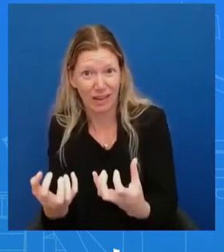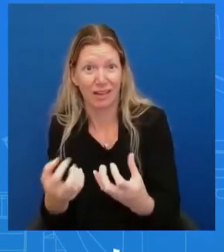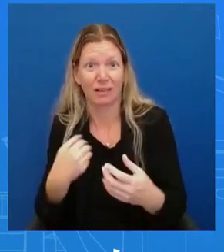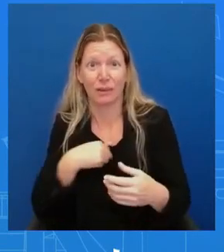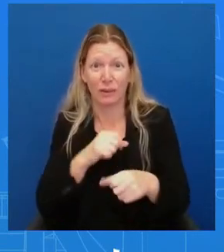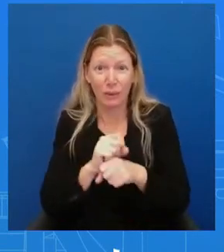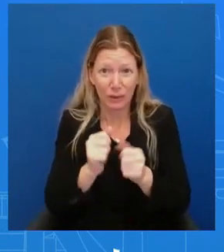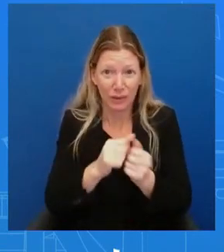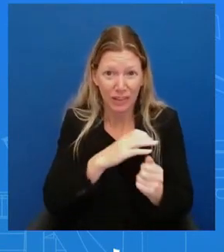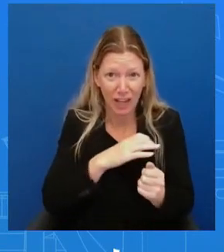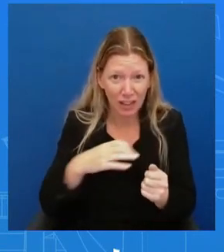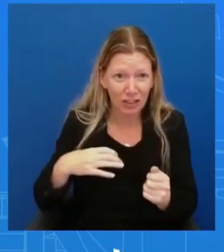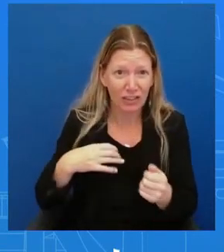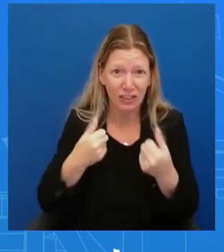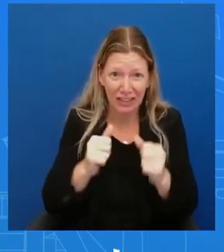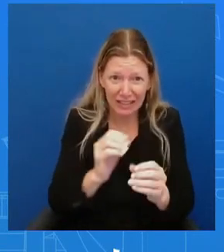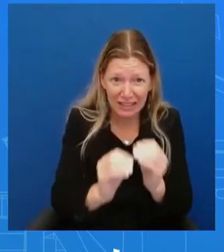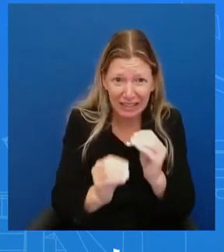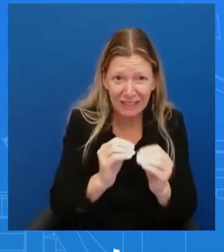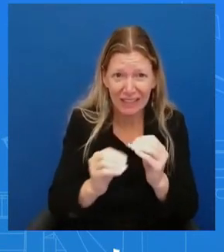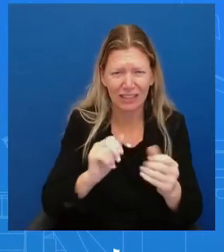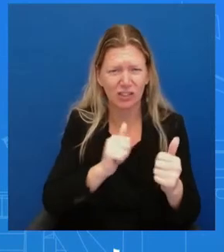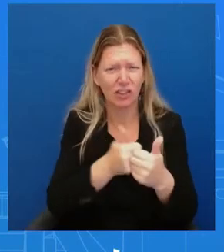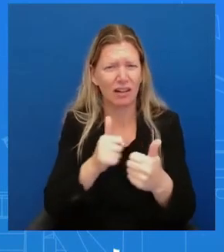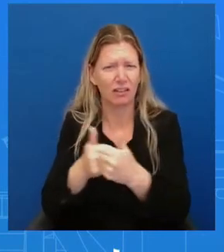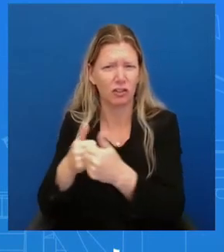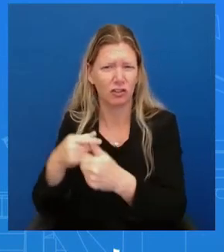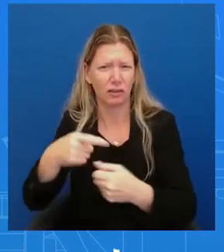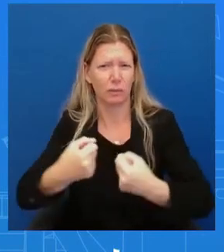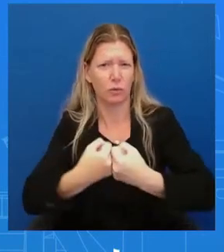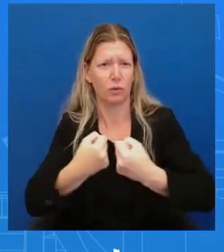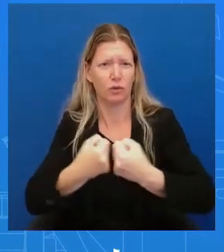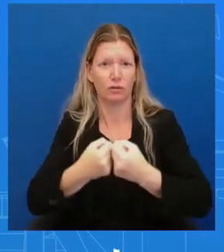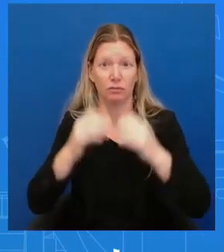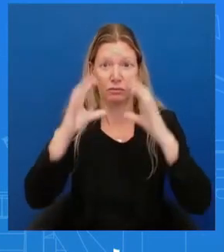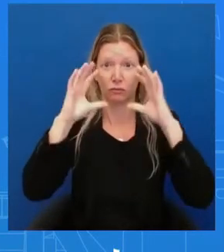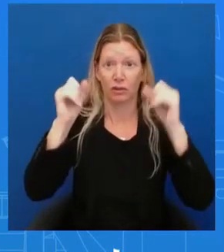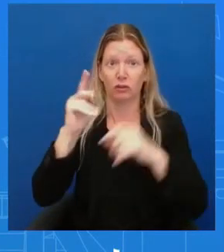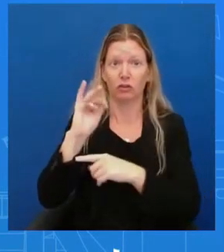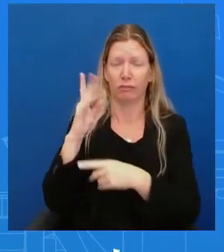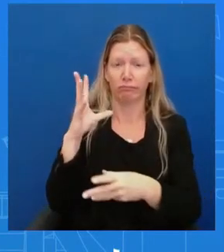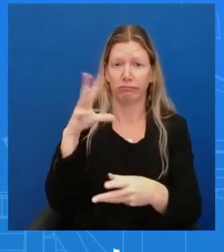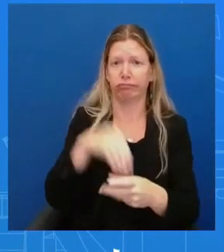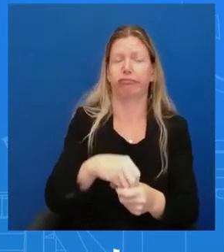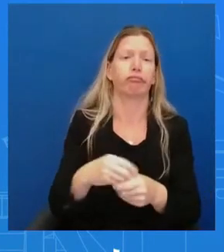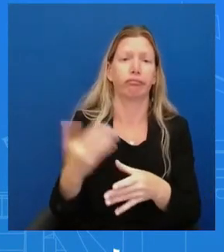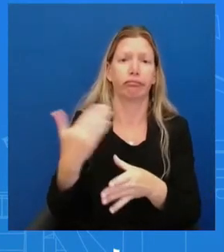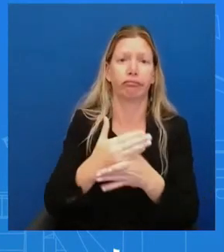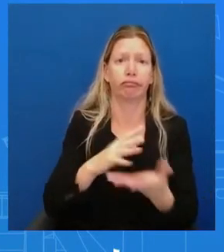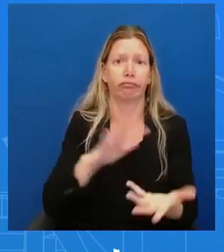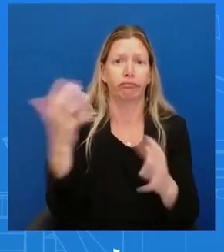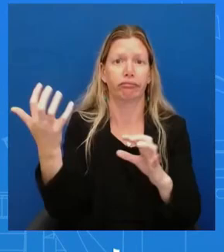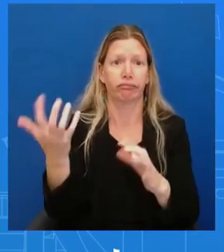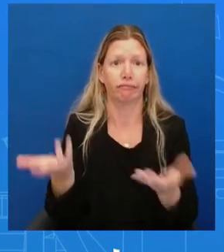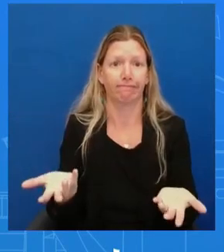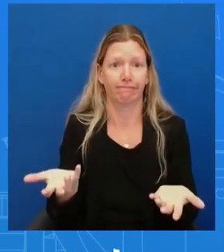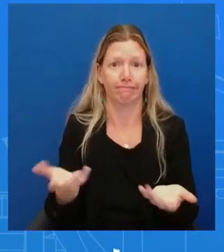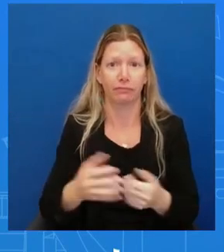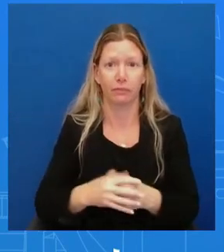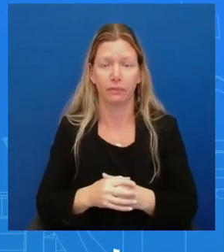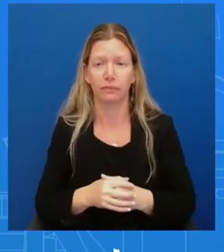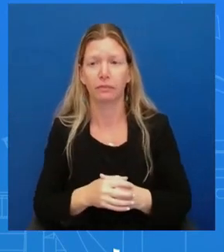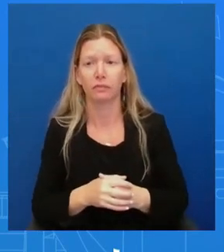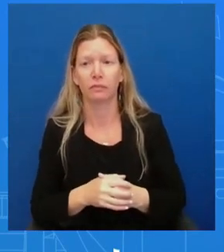in the way, Republicans are now getting in the way. So does President Biden wish that Republicans in Congress would help him make a law that made